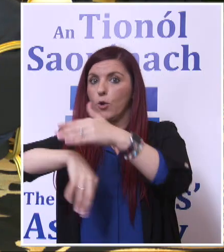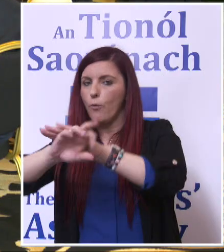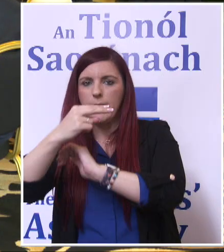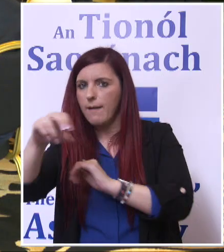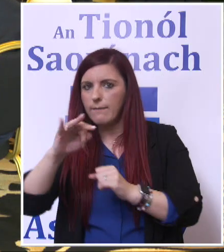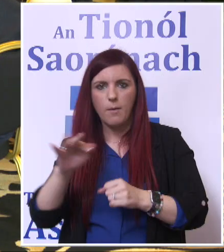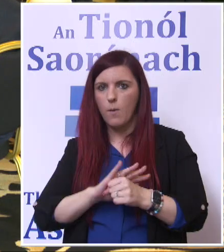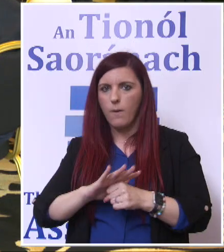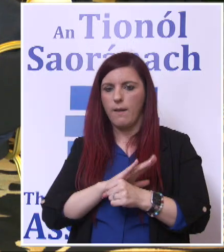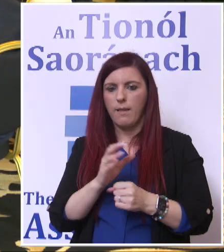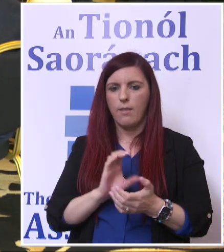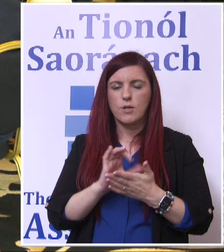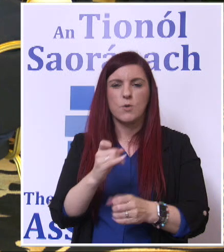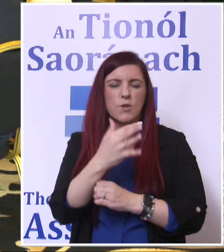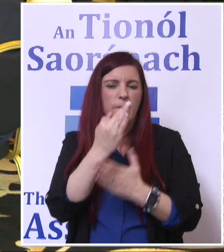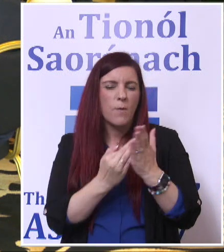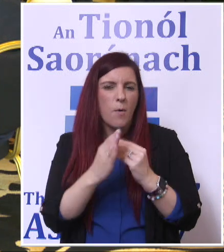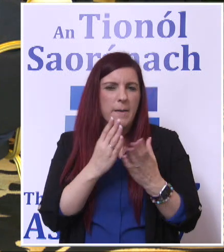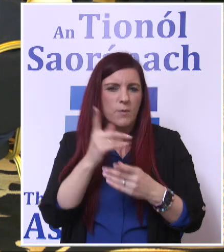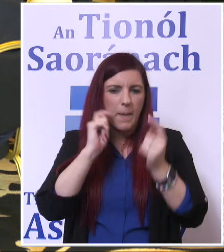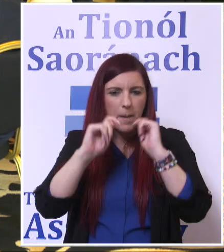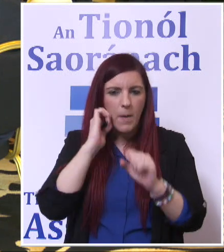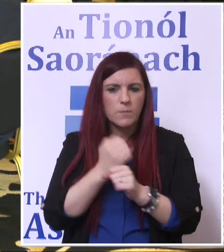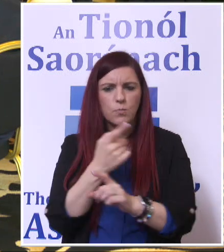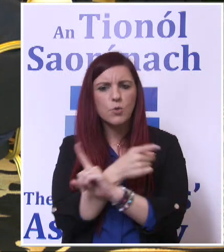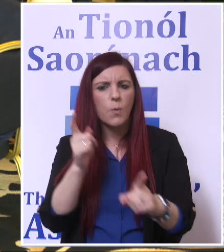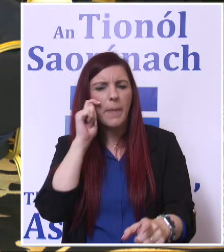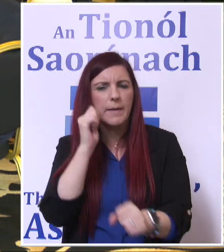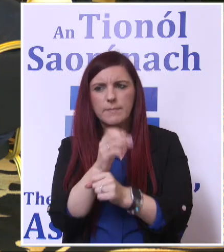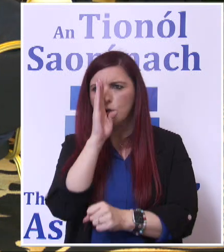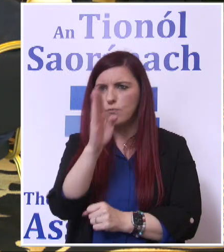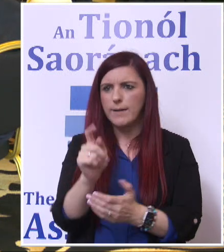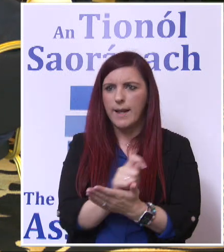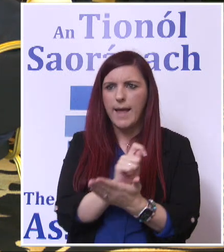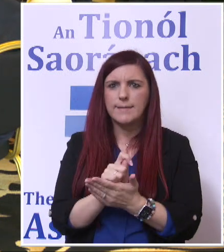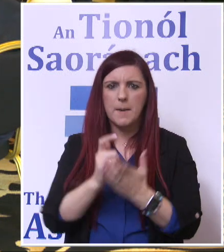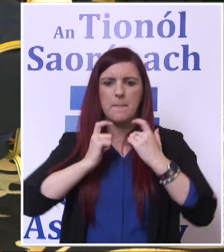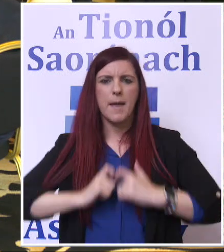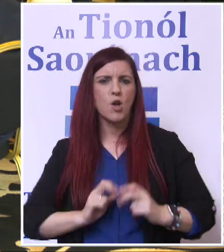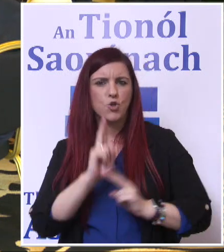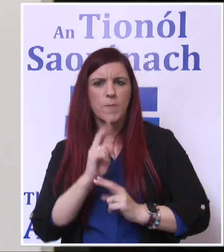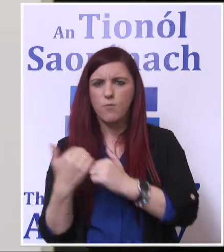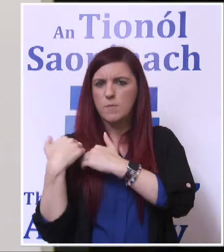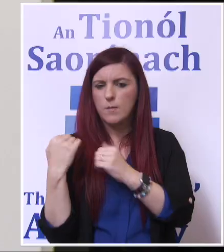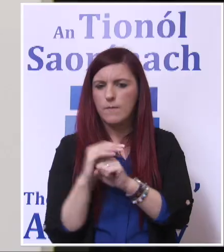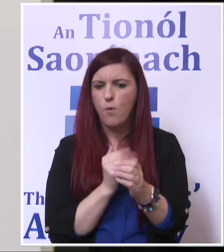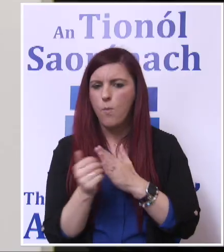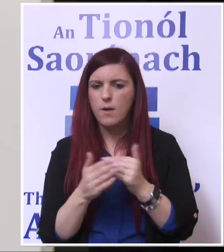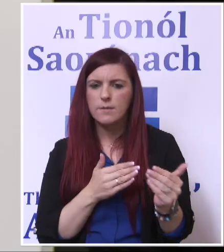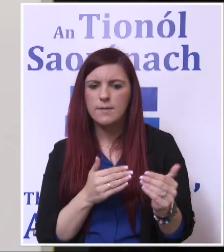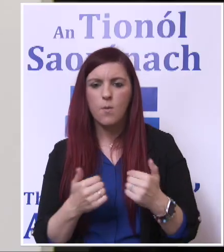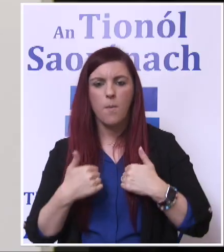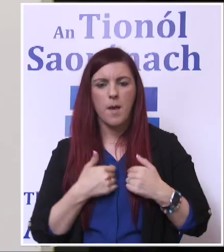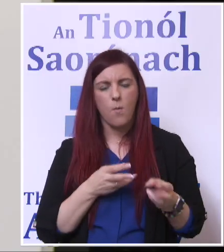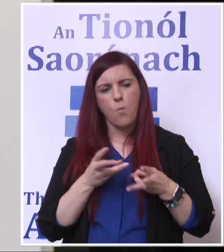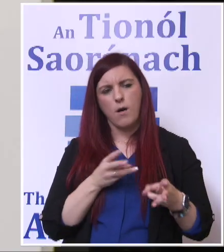So just some food for thought before we finish. What do you think a directly elected mayor of Dublin should be responsible for? And I was working on